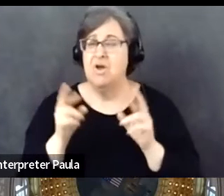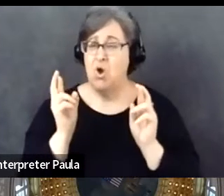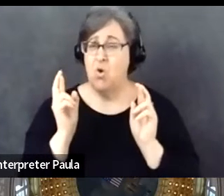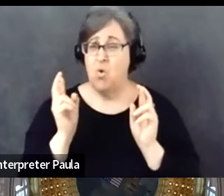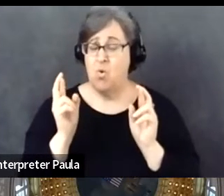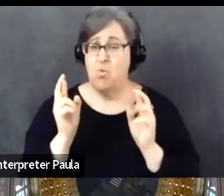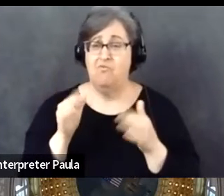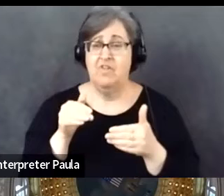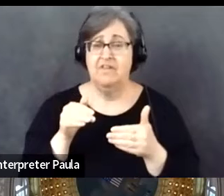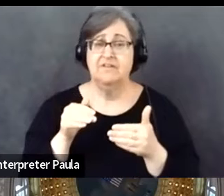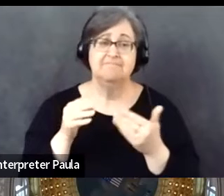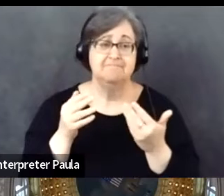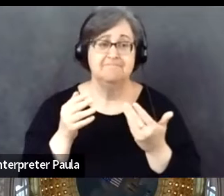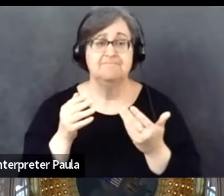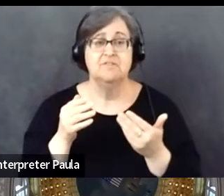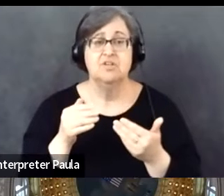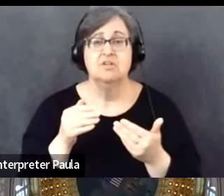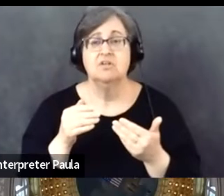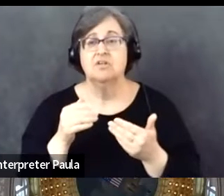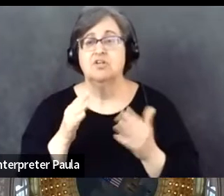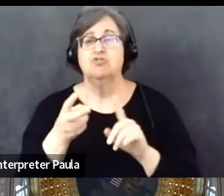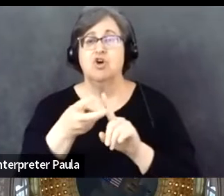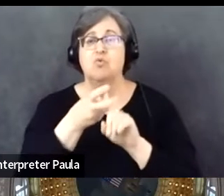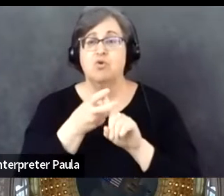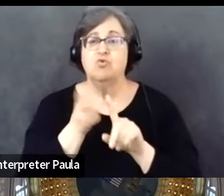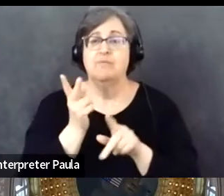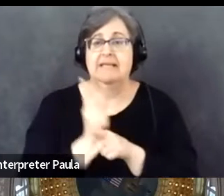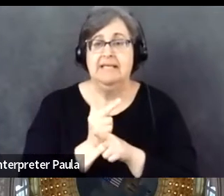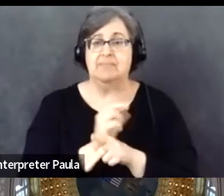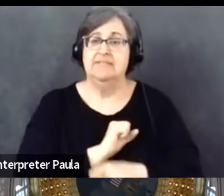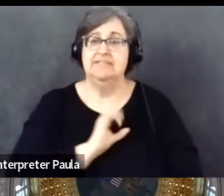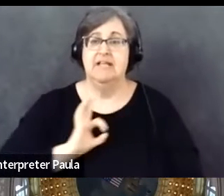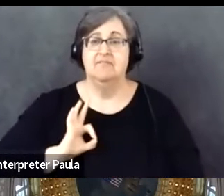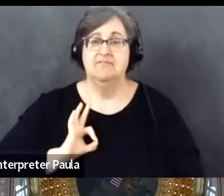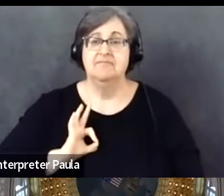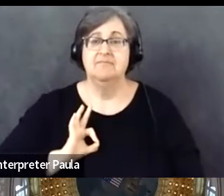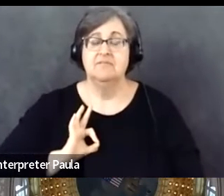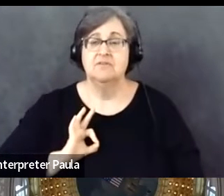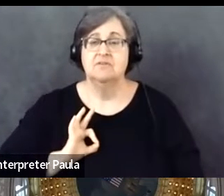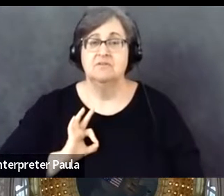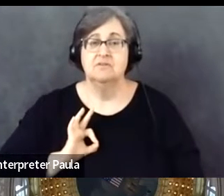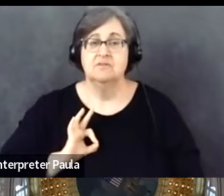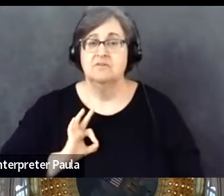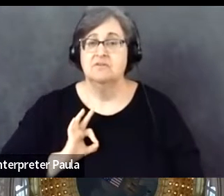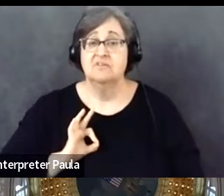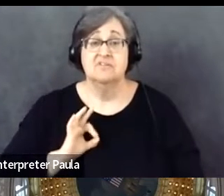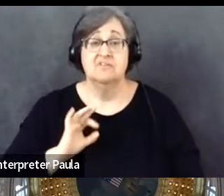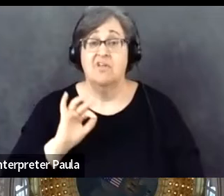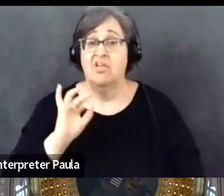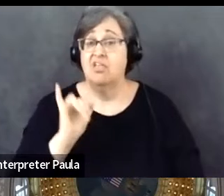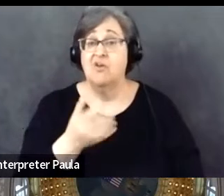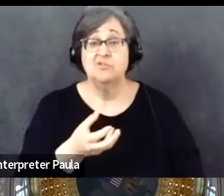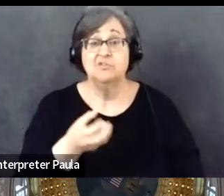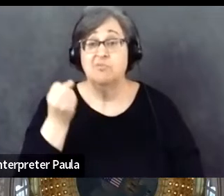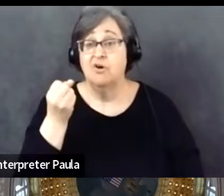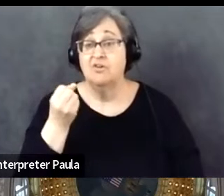hopefully address recruitment, retention of staff. Those were pulled from the budget